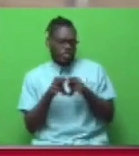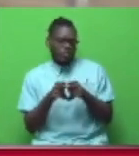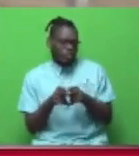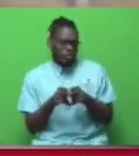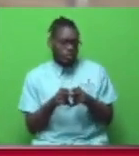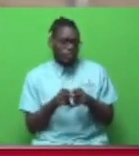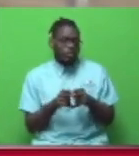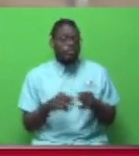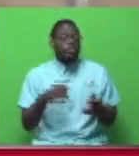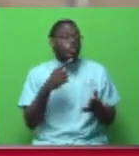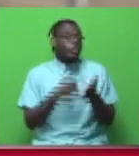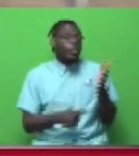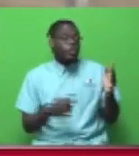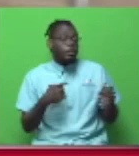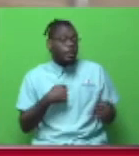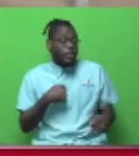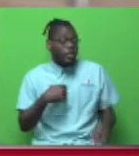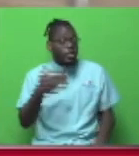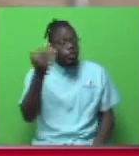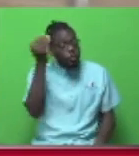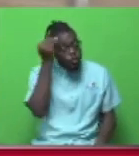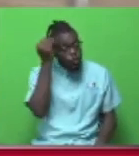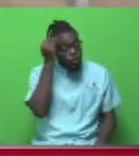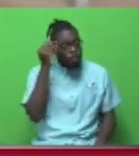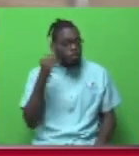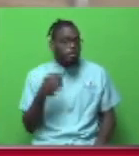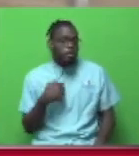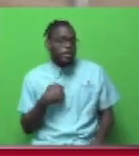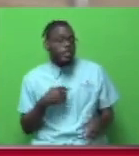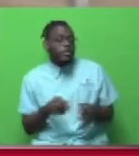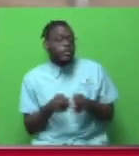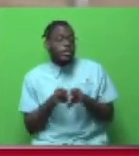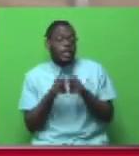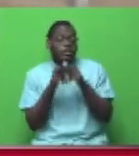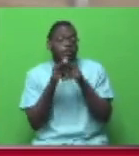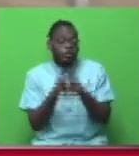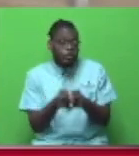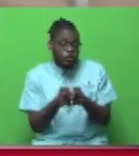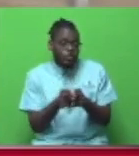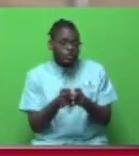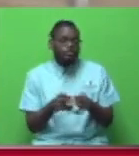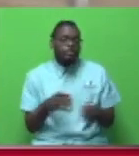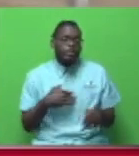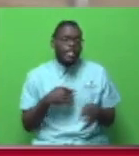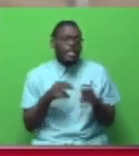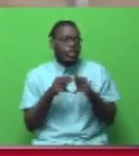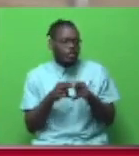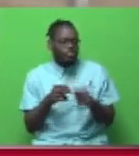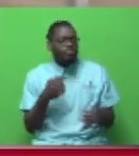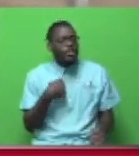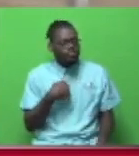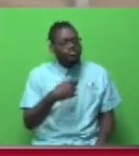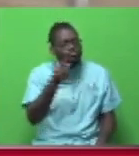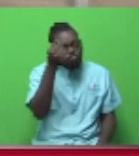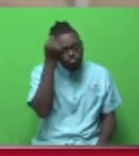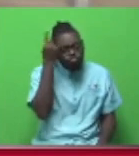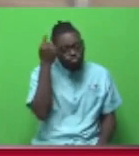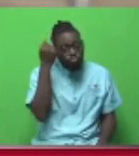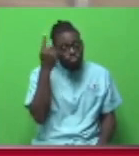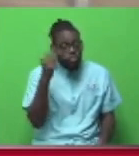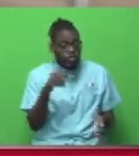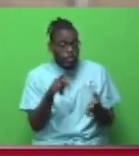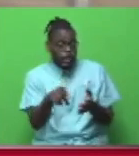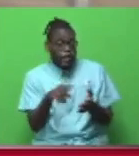I know, Mr. Vice President, being a Hindu and understanding what the Ramayana stands for, the Ram that I know,